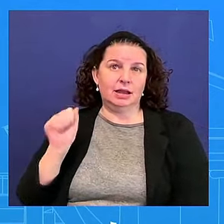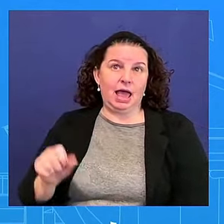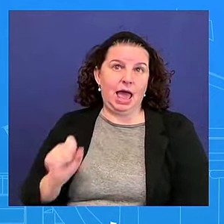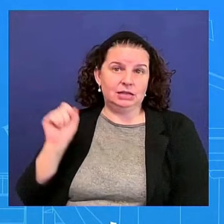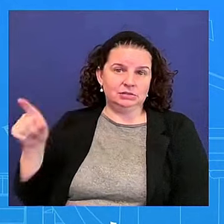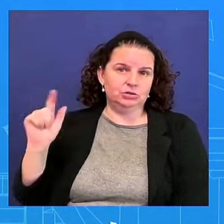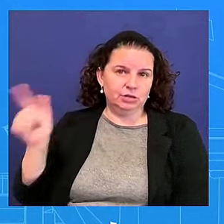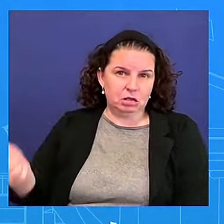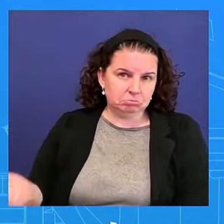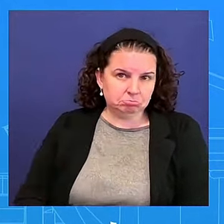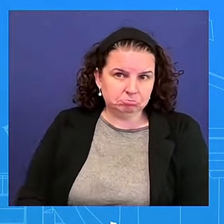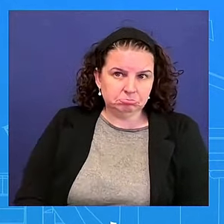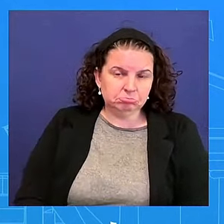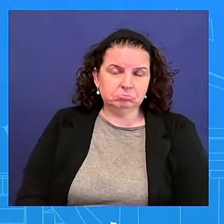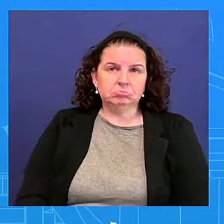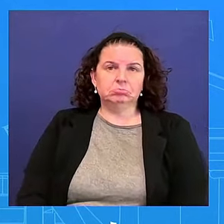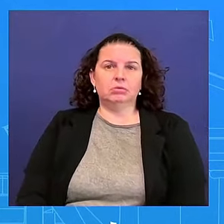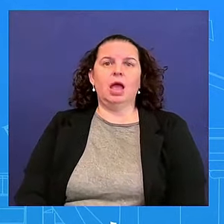I'm sure he's seen clips.